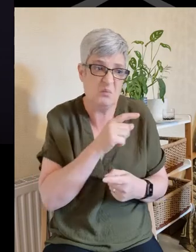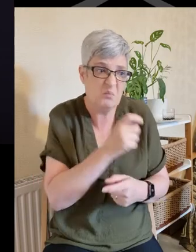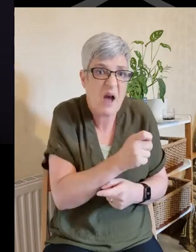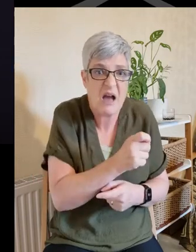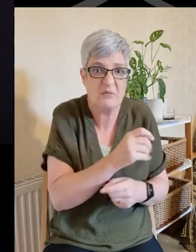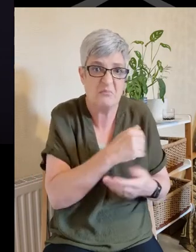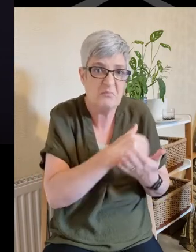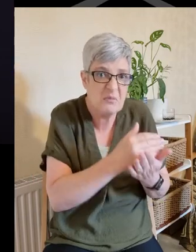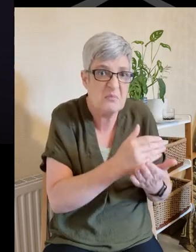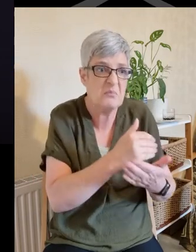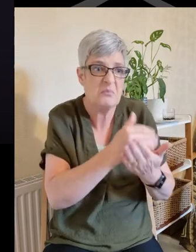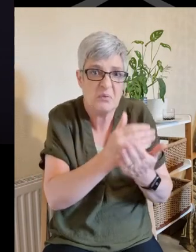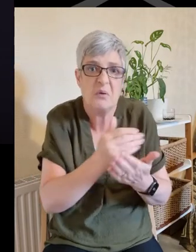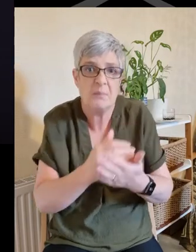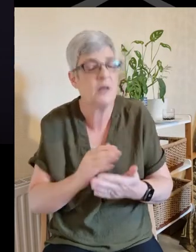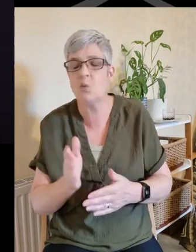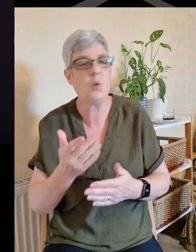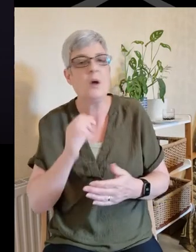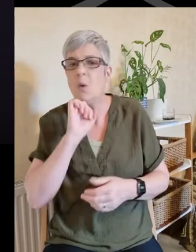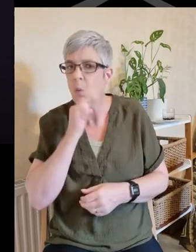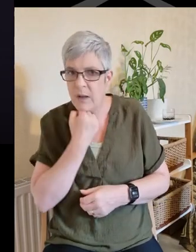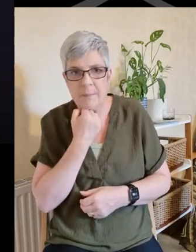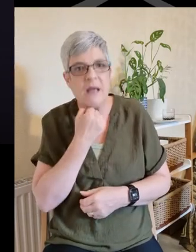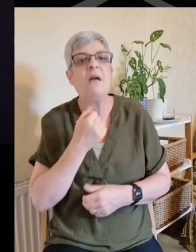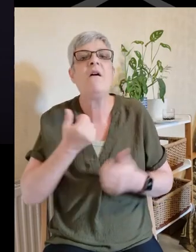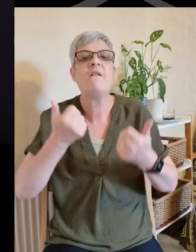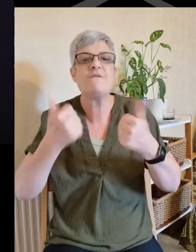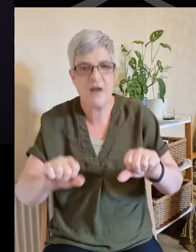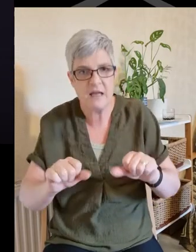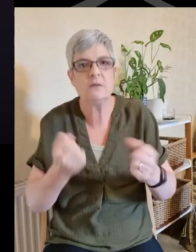more bearable, but a final judgment and renewal.